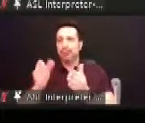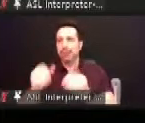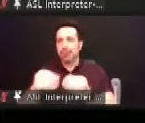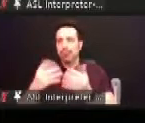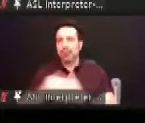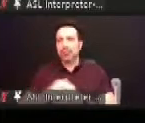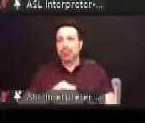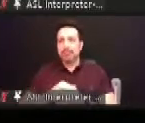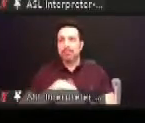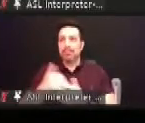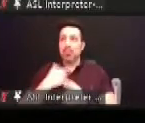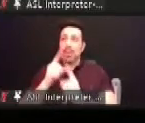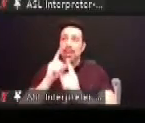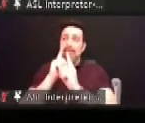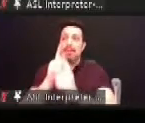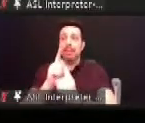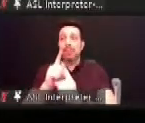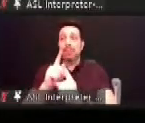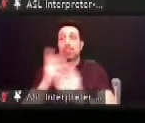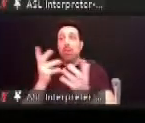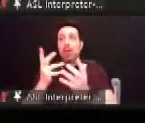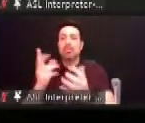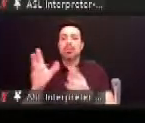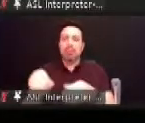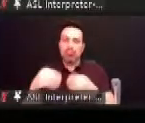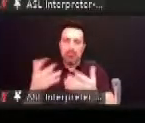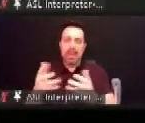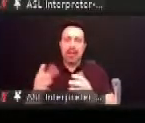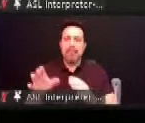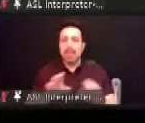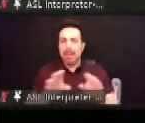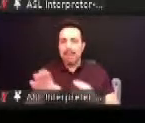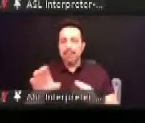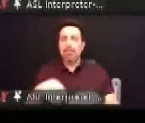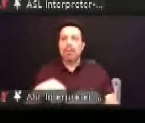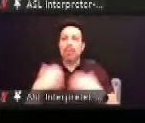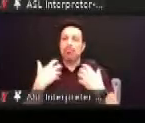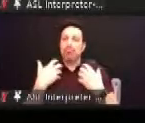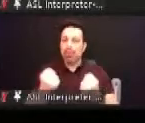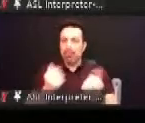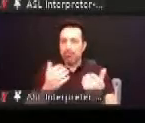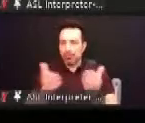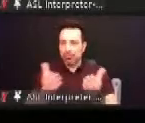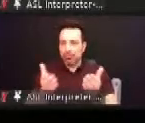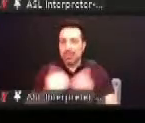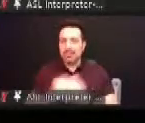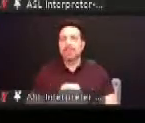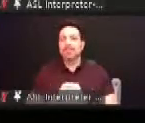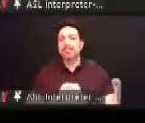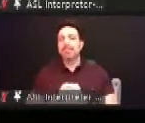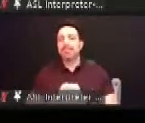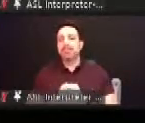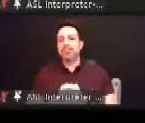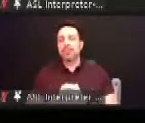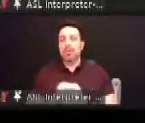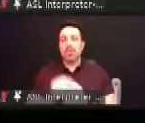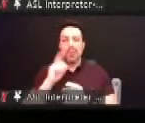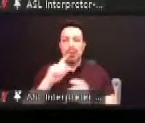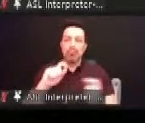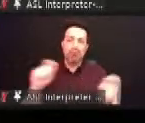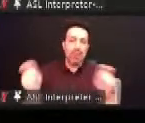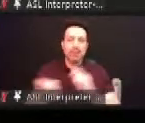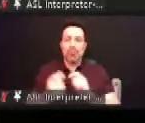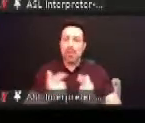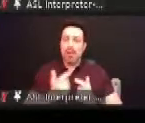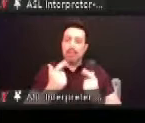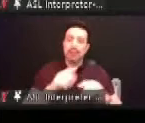We have a mission that is to provide behavioral and recovery services that transform the lives of children,